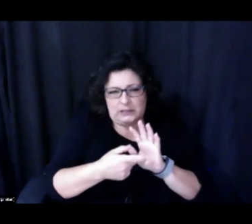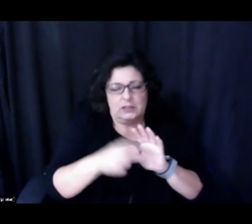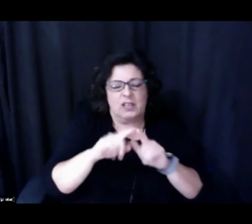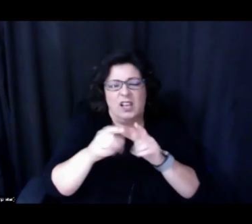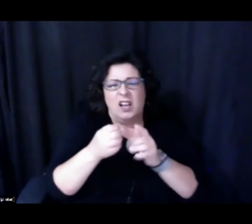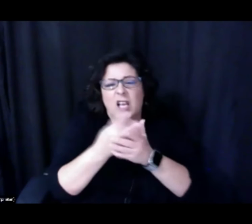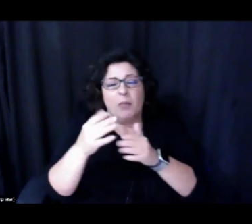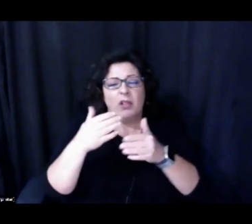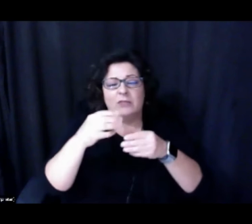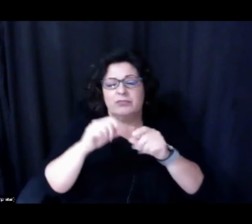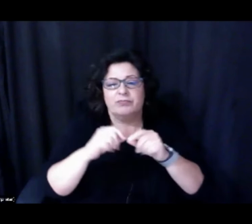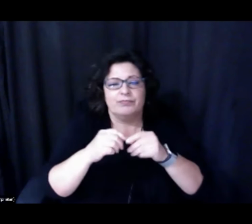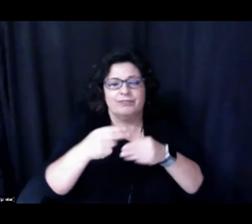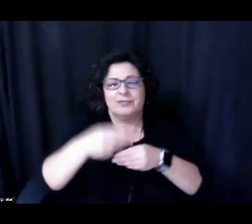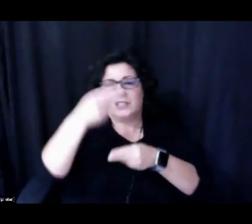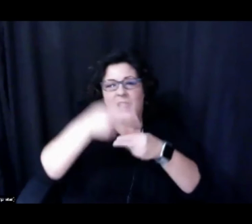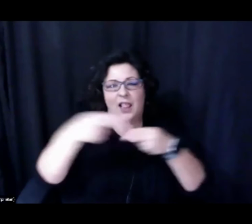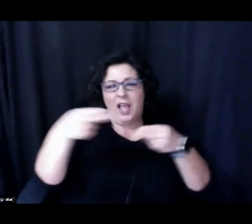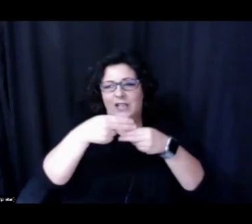slides maybe.